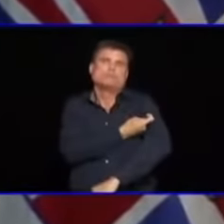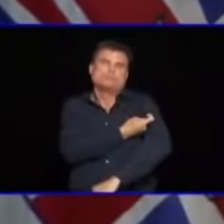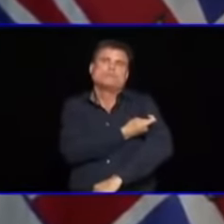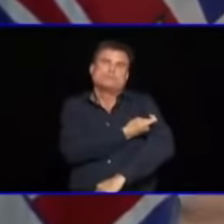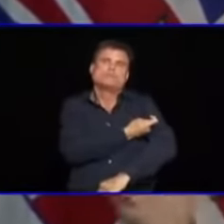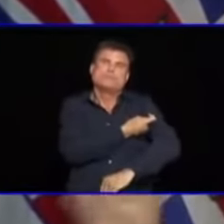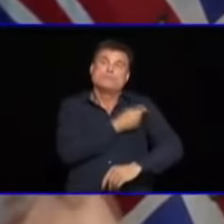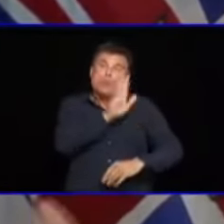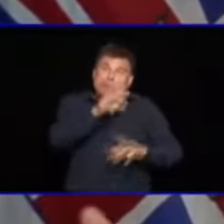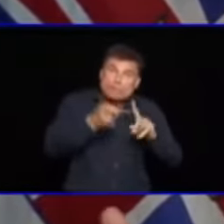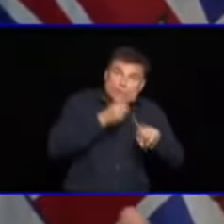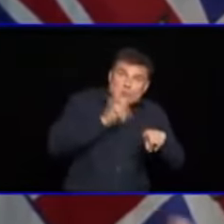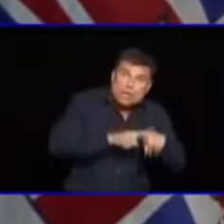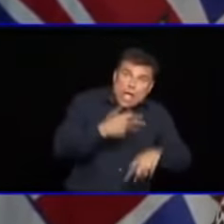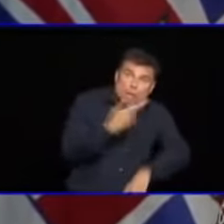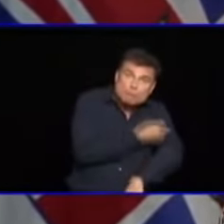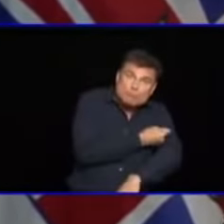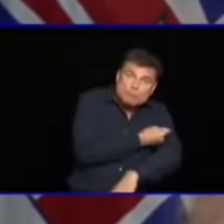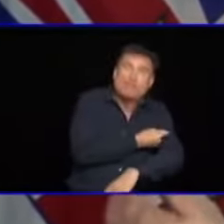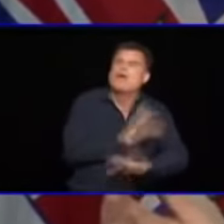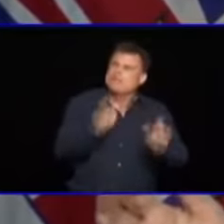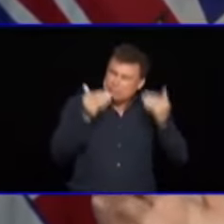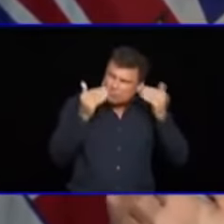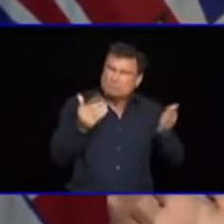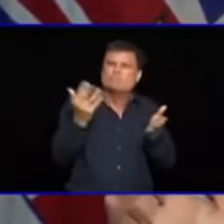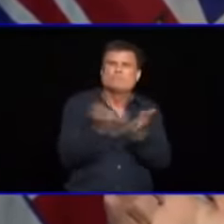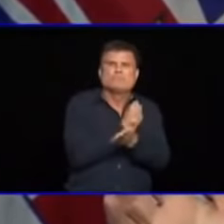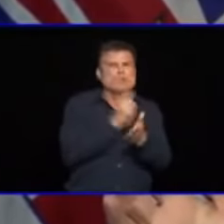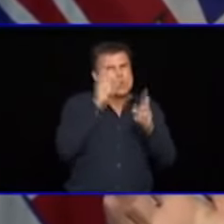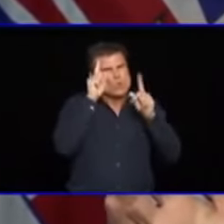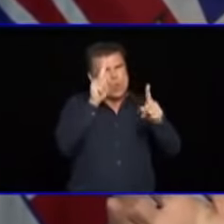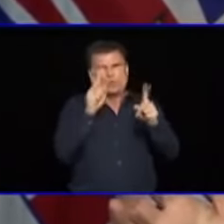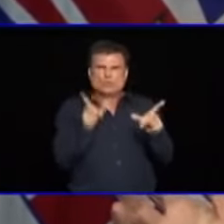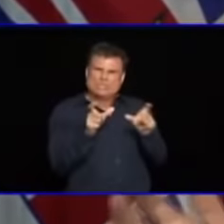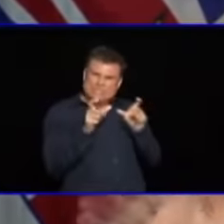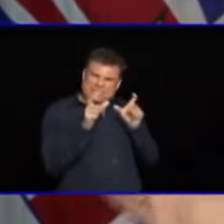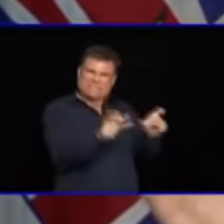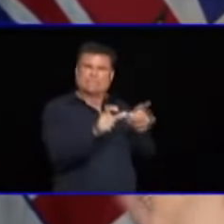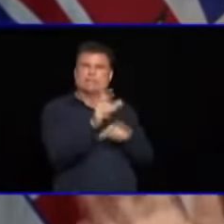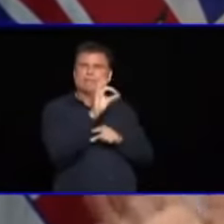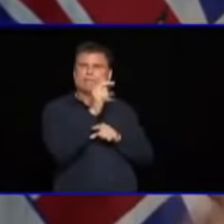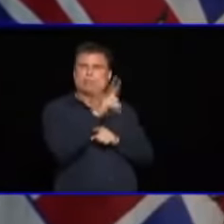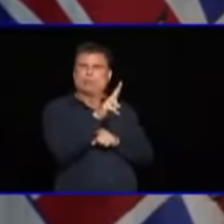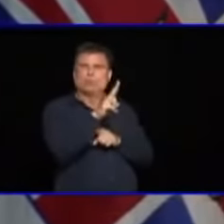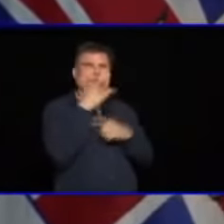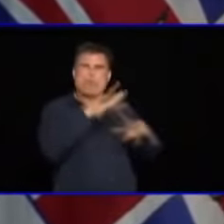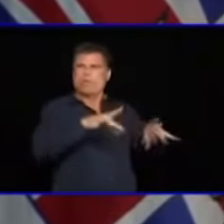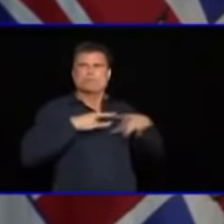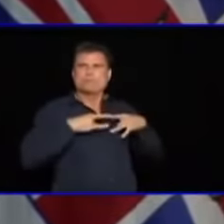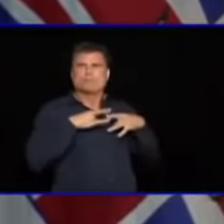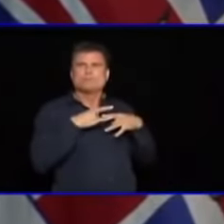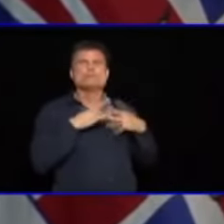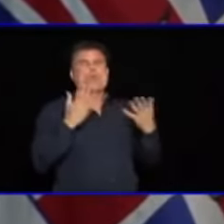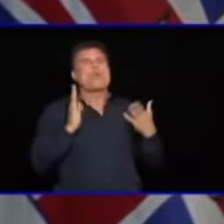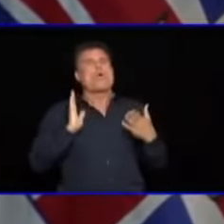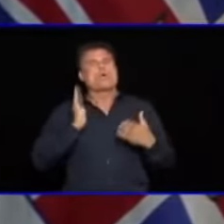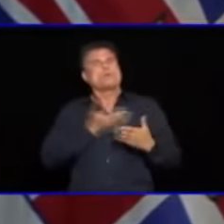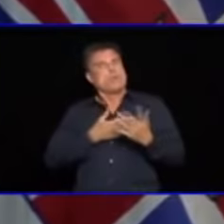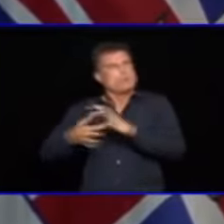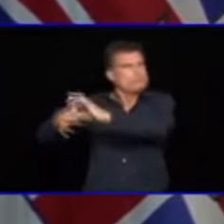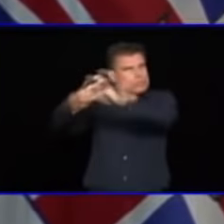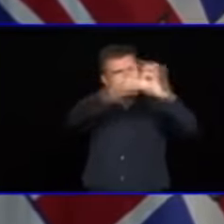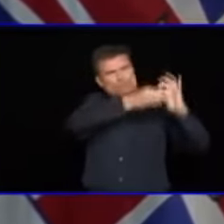difference between influenza and COVID. And right now it's easy. We don't have a lot of influenza, but going into the fall, that's going to be